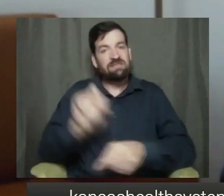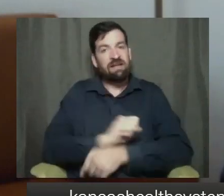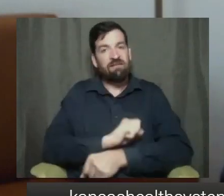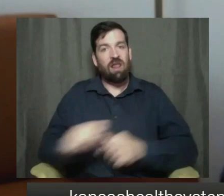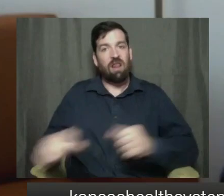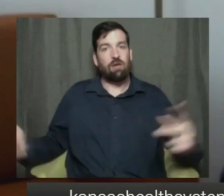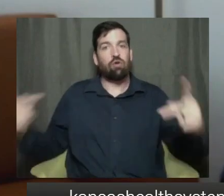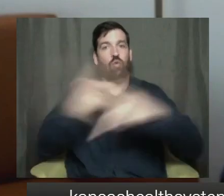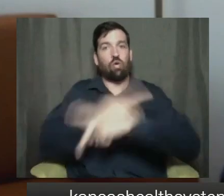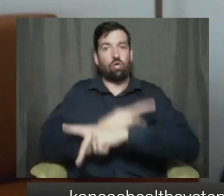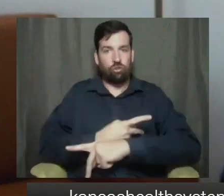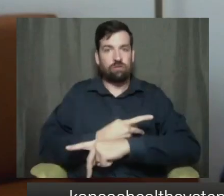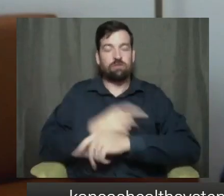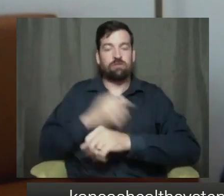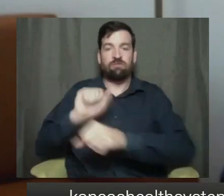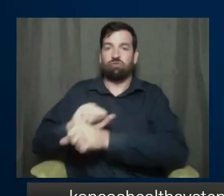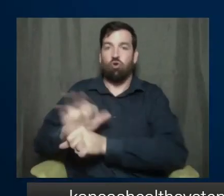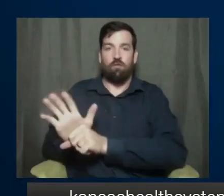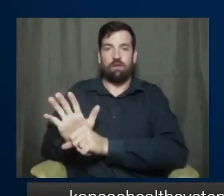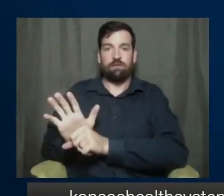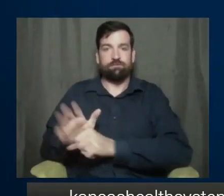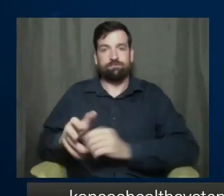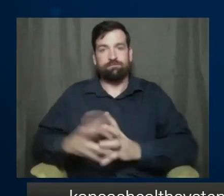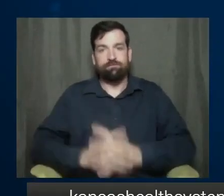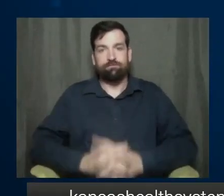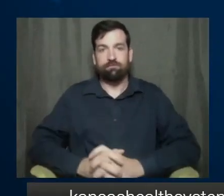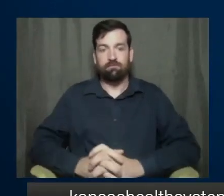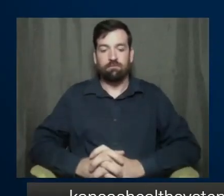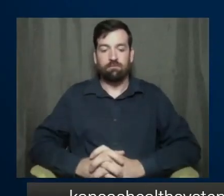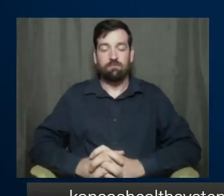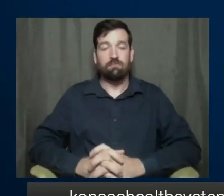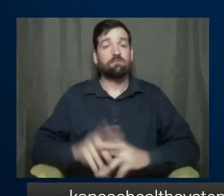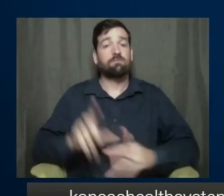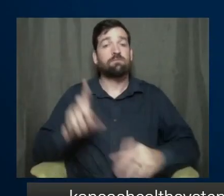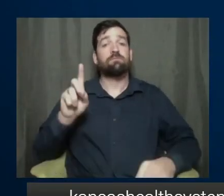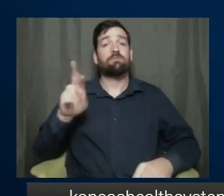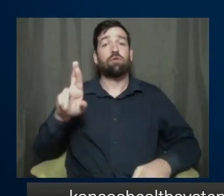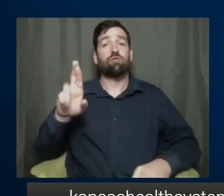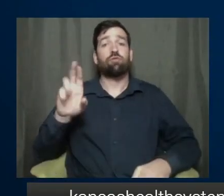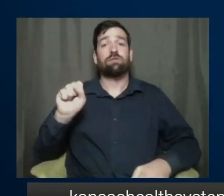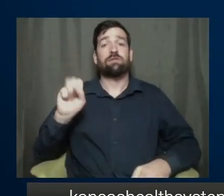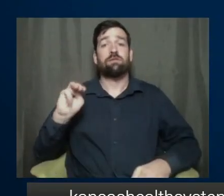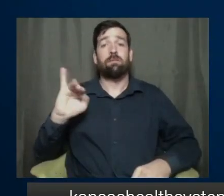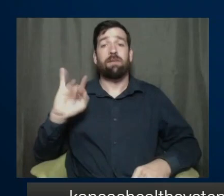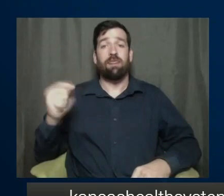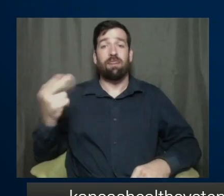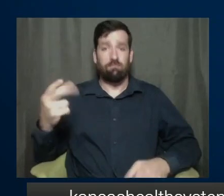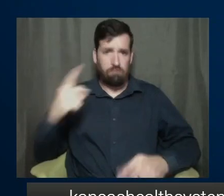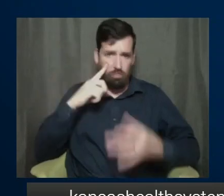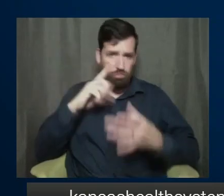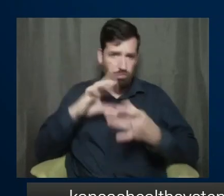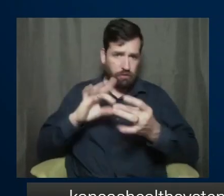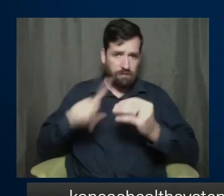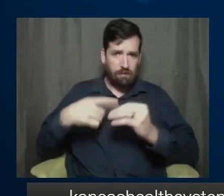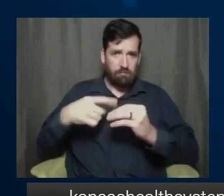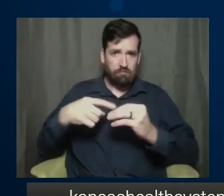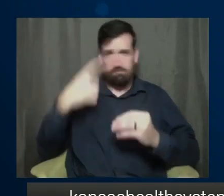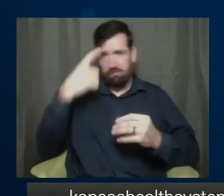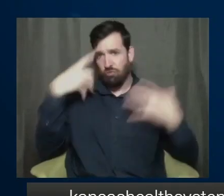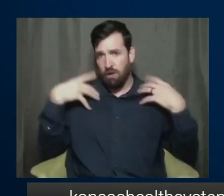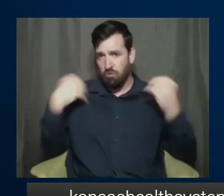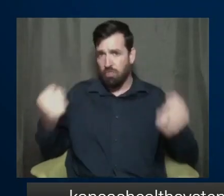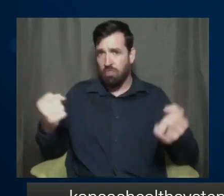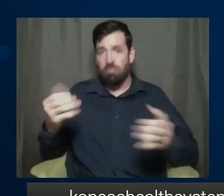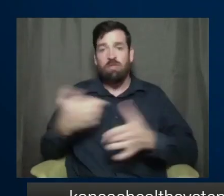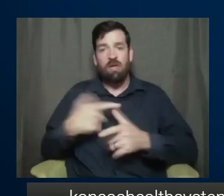exacerbated by COVID. Dr. Smith, thoughts on mental health? And then I want to get your thoughts too, Dr. Ault, on how we're addressing that and just